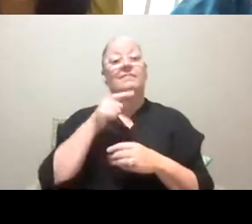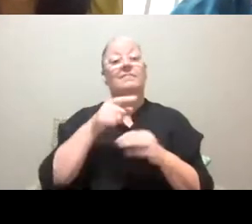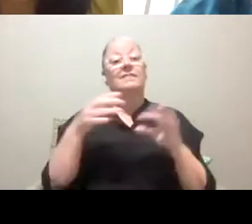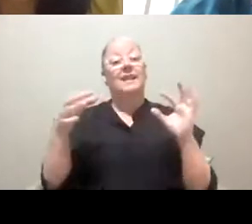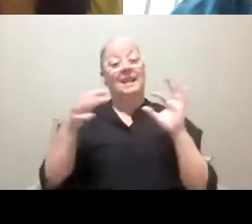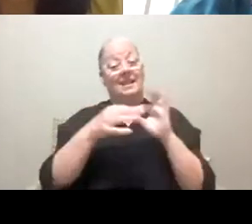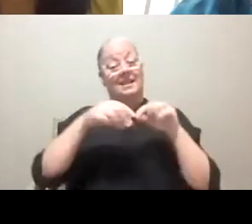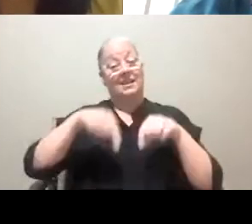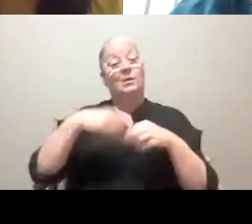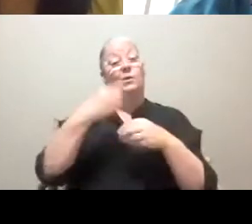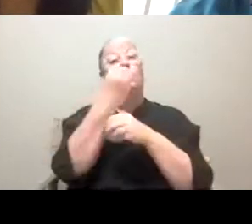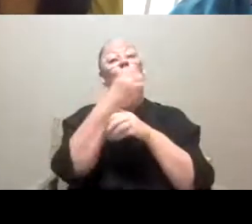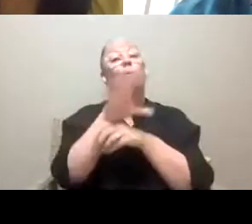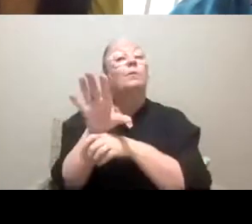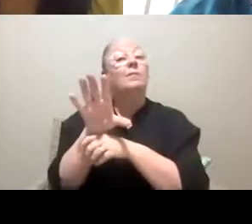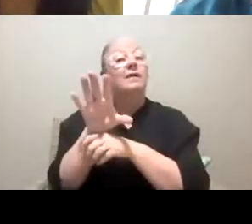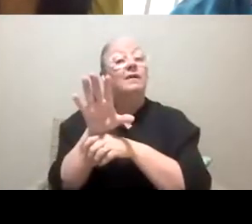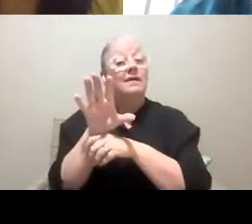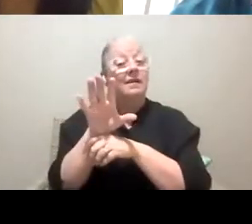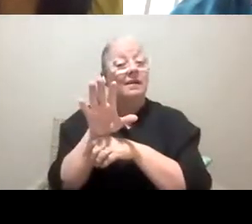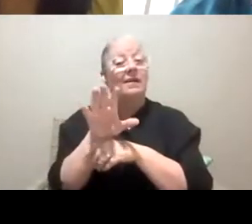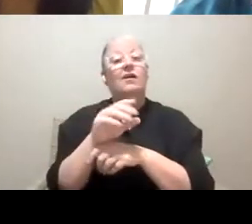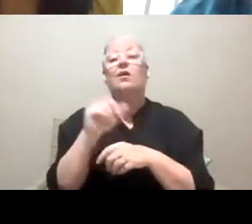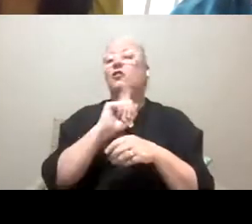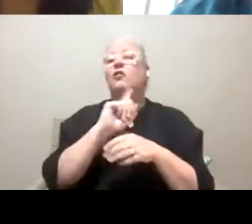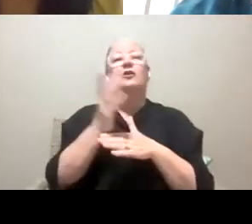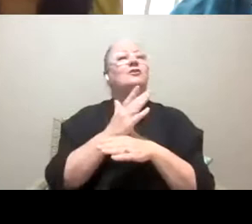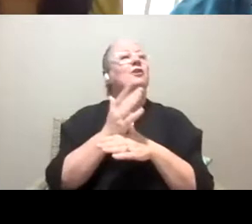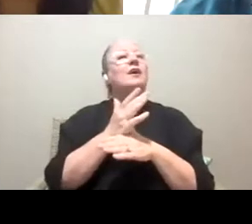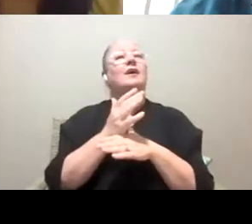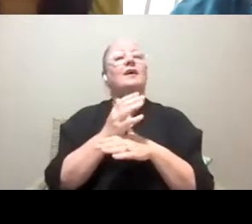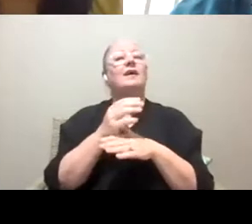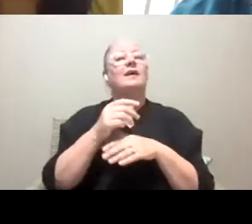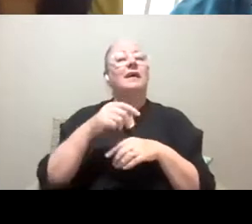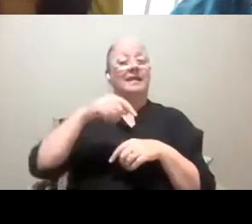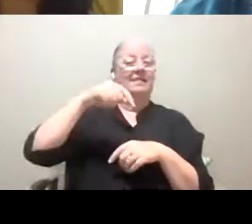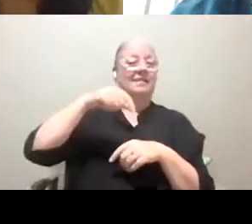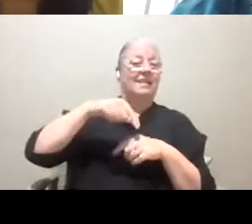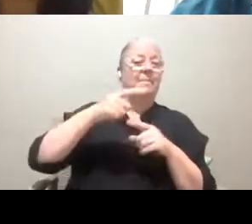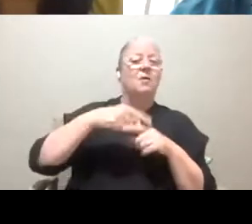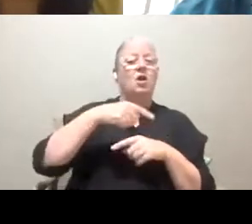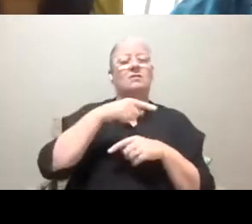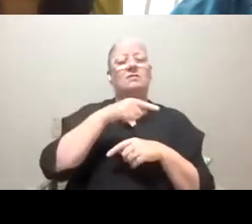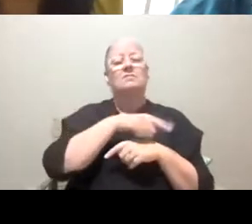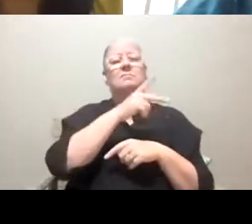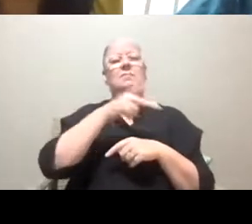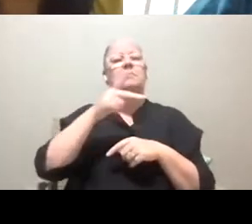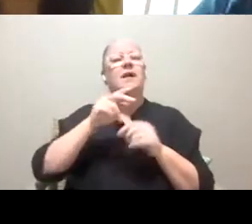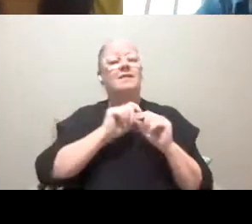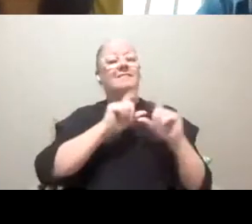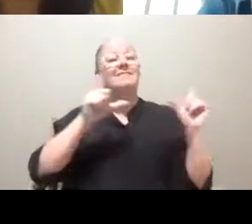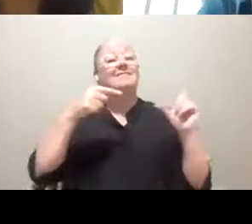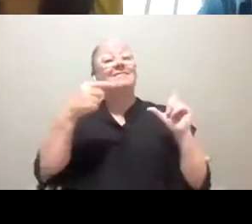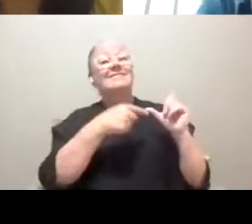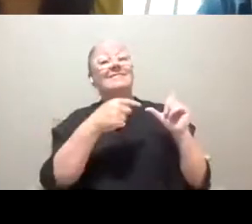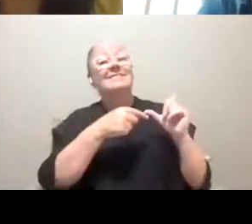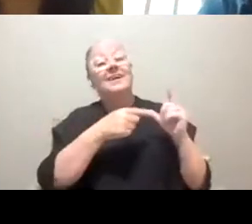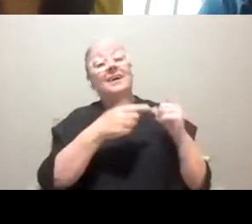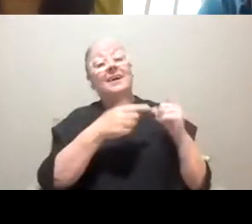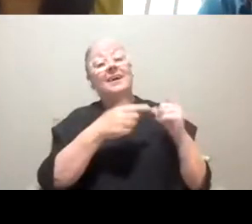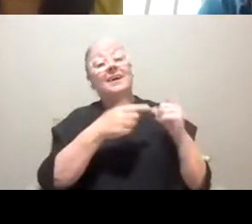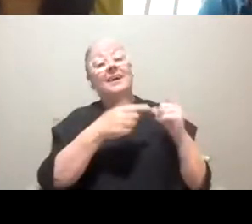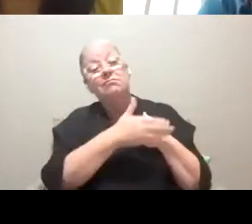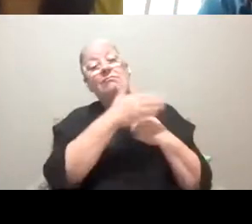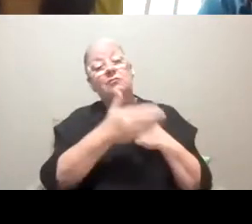webinar recording and the slides to you shortly, as well as other related